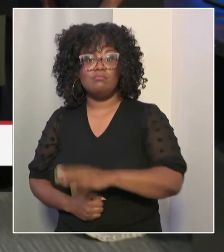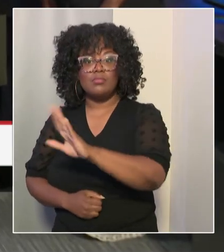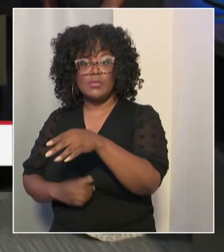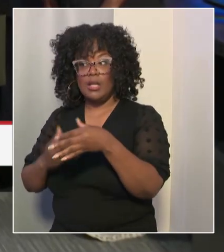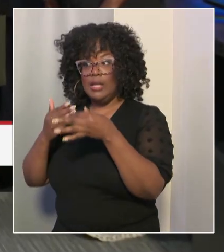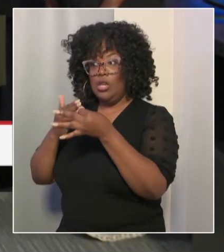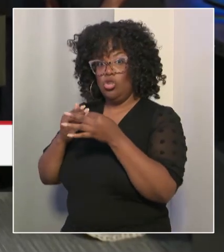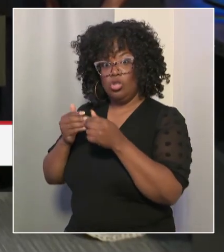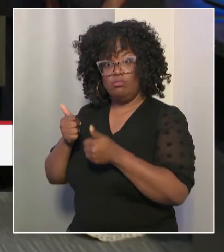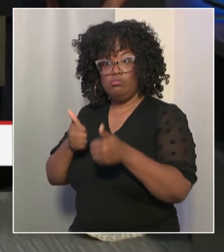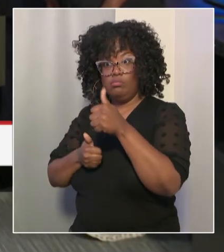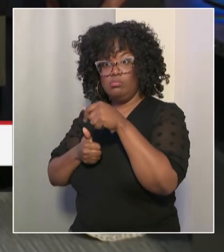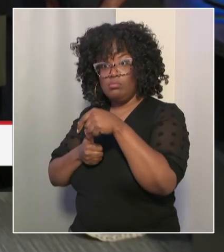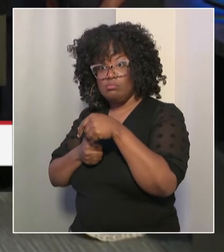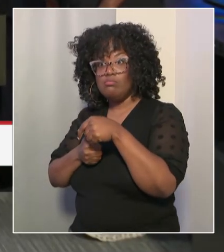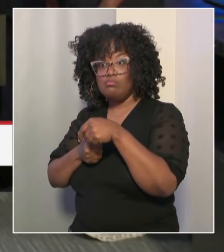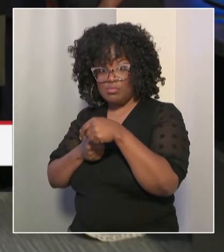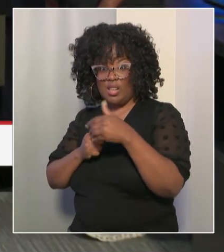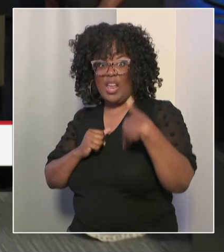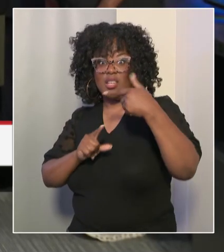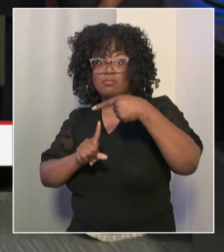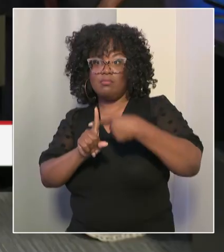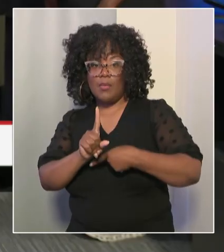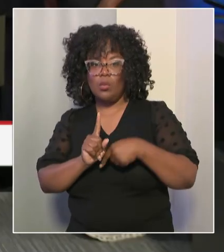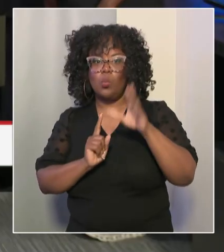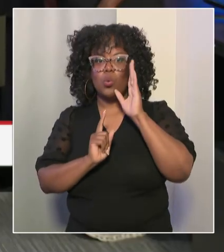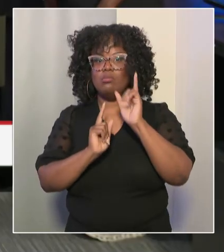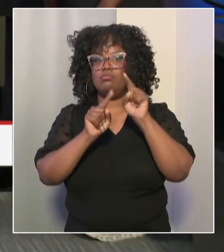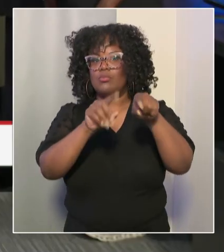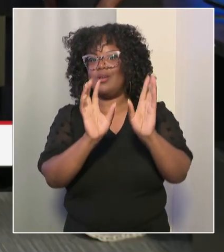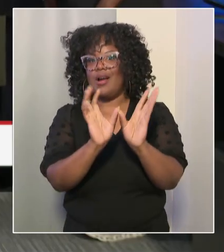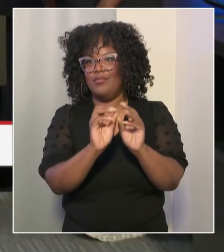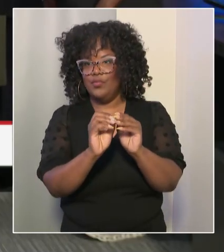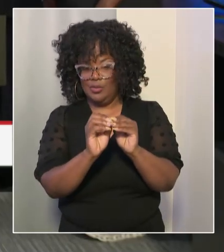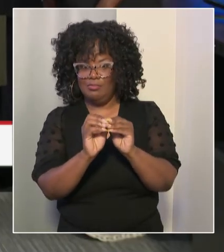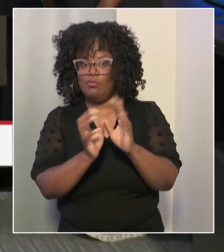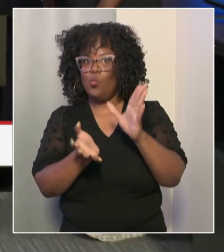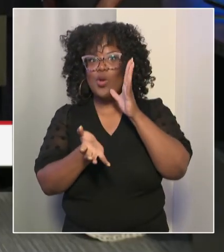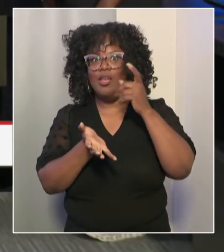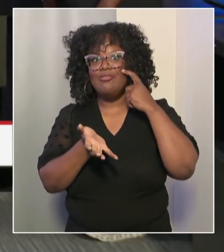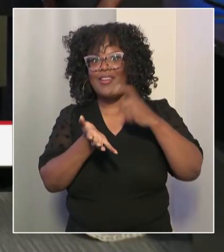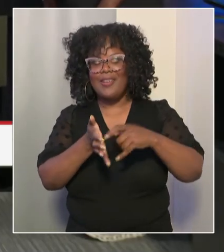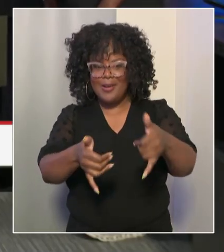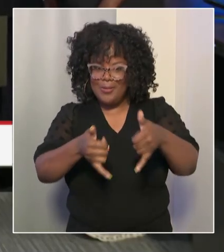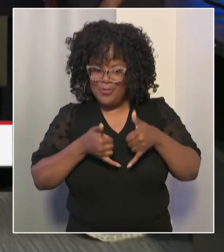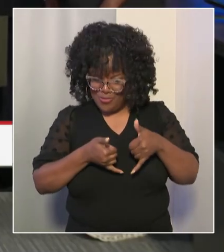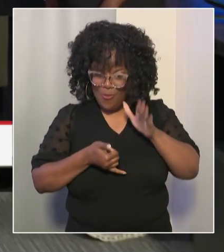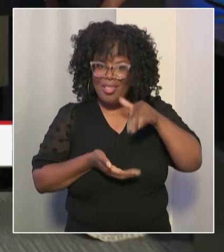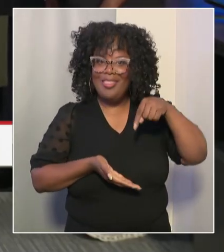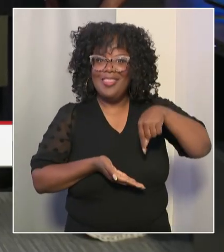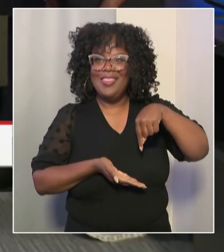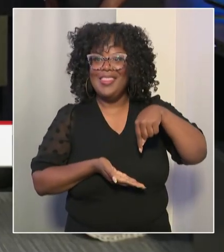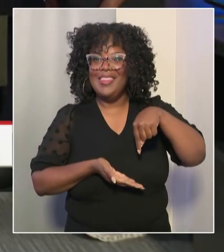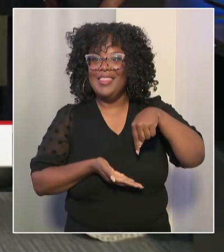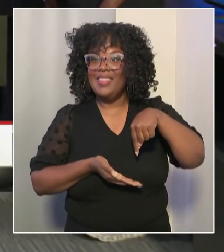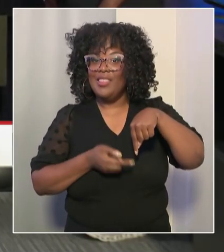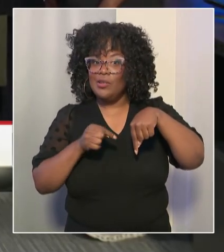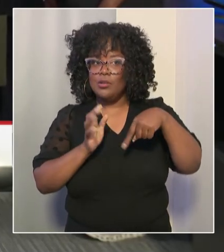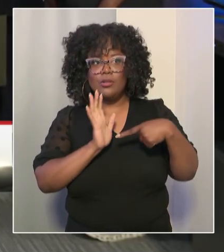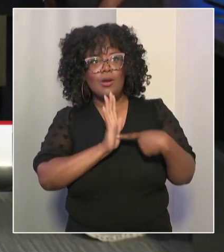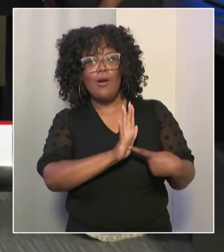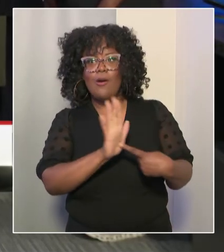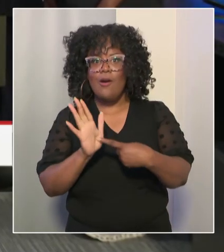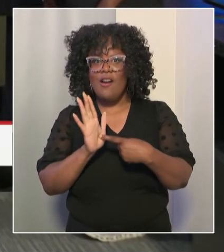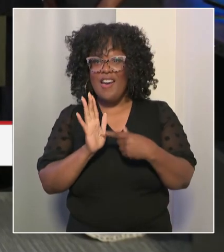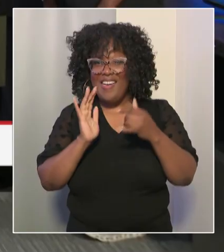month. These two, along with the teams at OUC and OCTO, demonstrate the power of working together every day to ensure we have a reliable